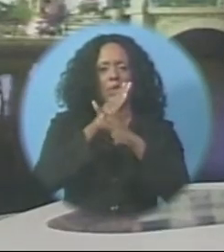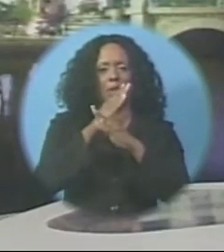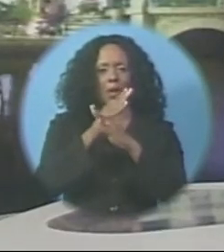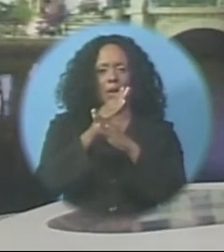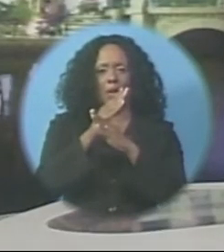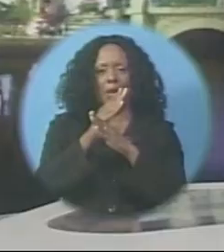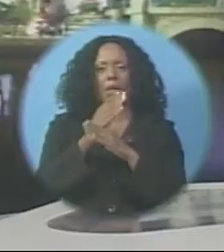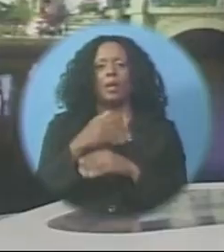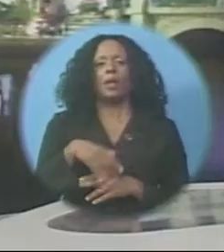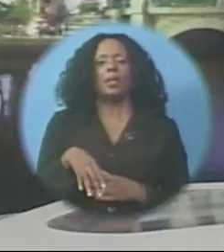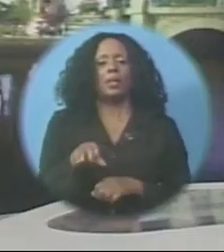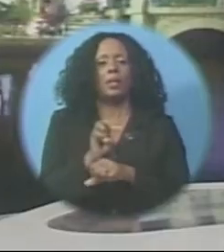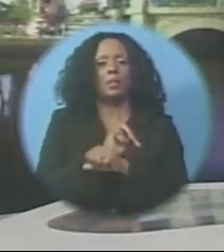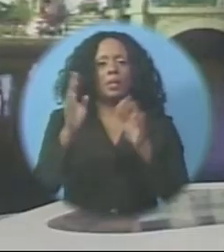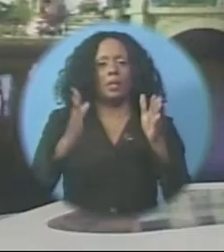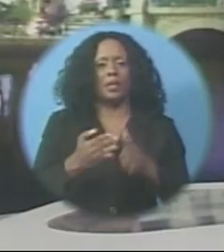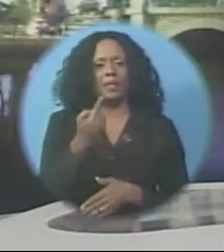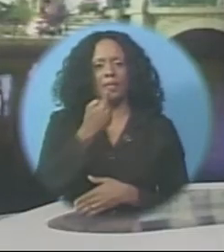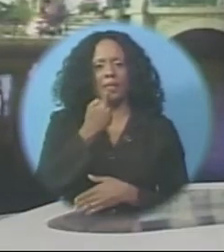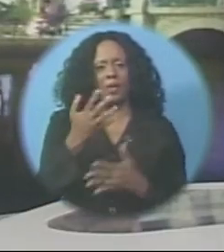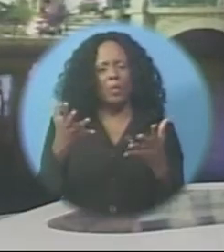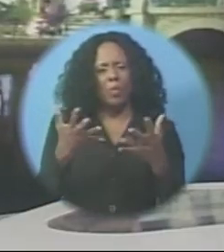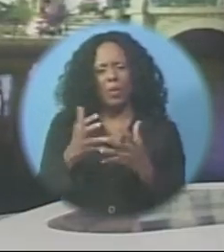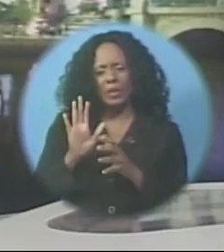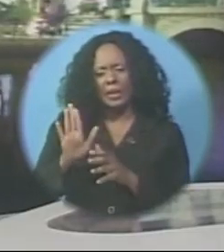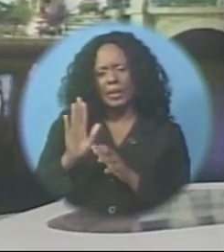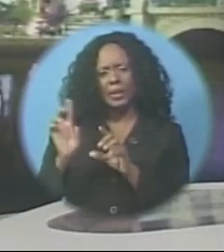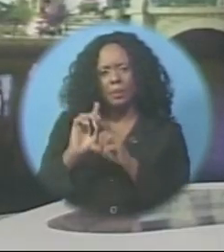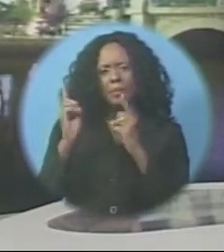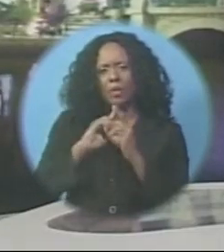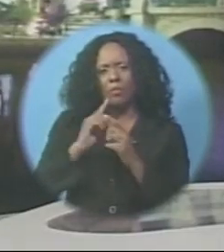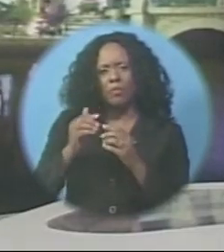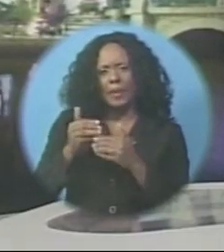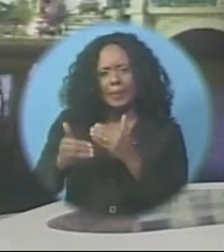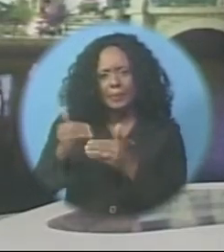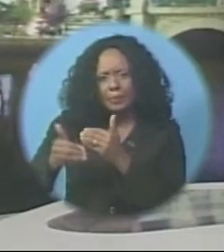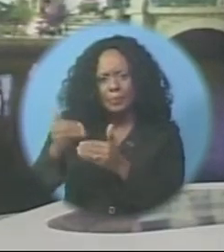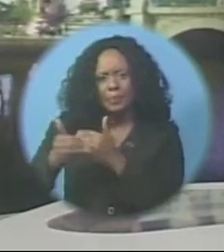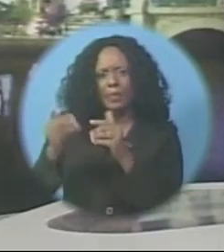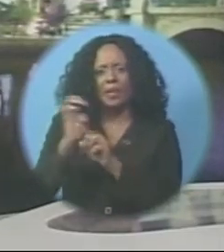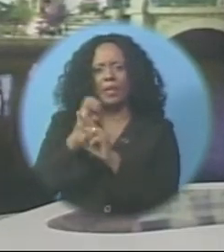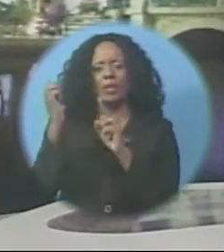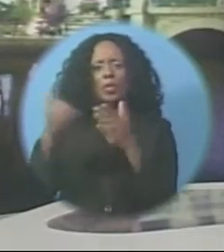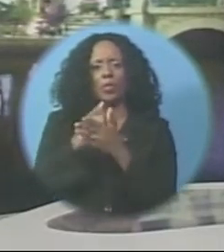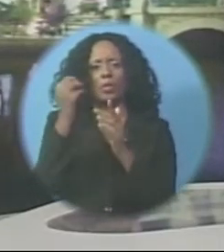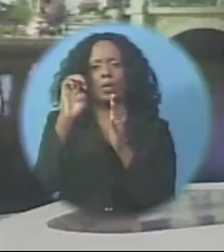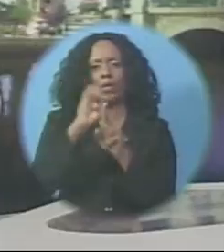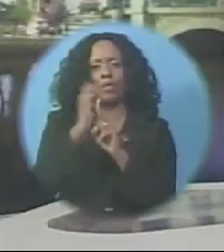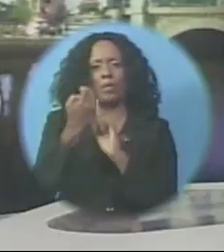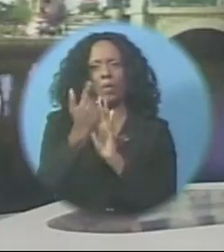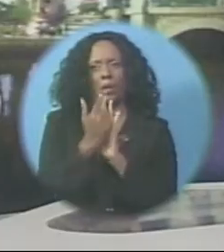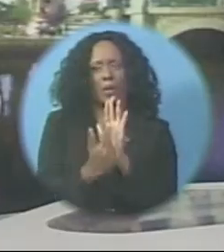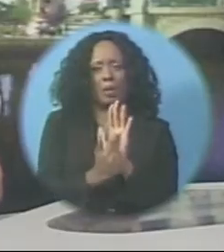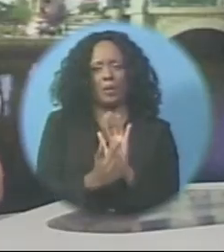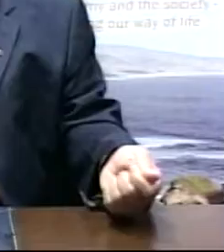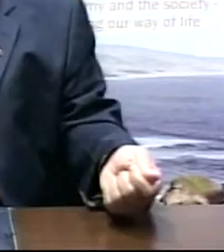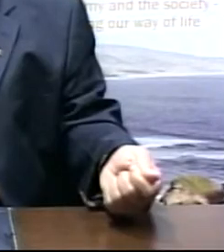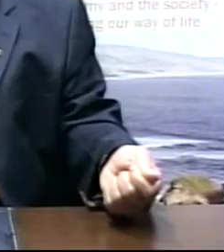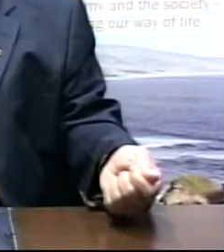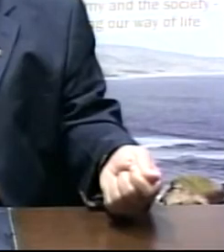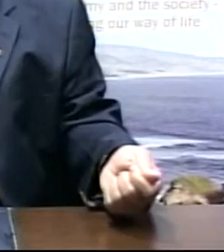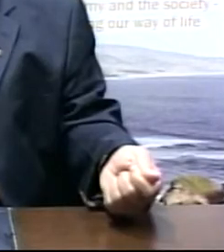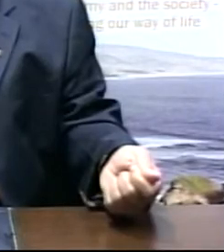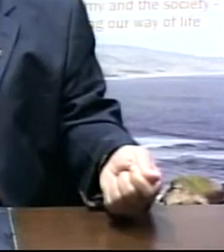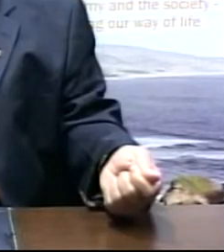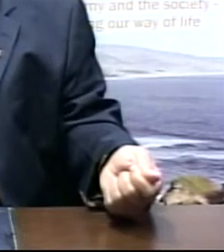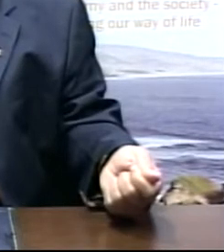Ramsar Convention. Minister Lowe says he is pushing his department to accelerate the completion of that legislation. Only a few days ago,